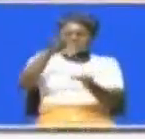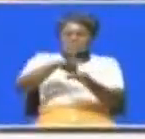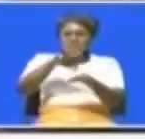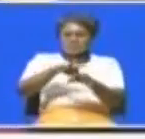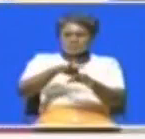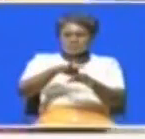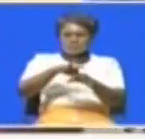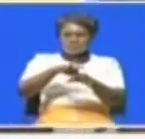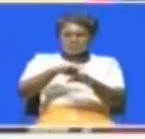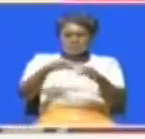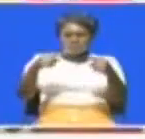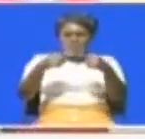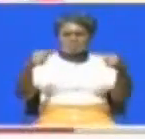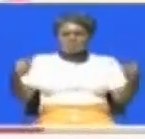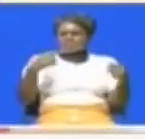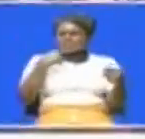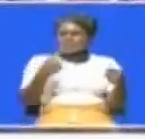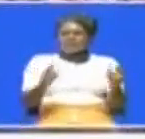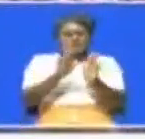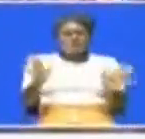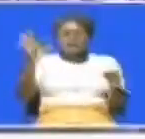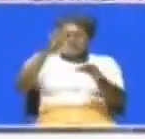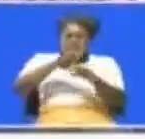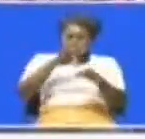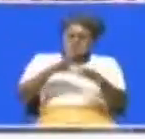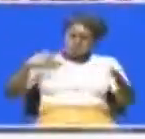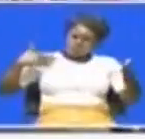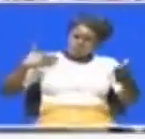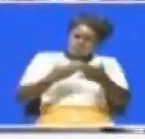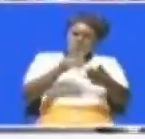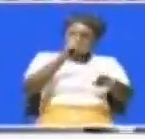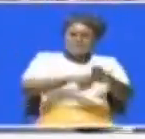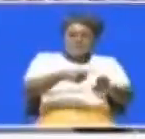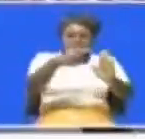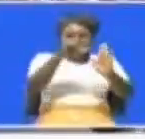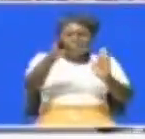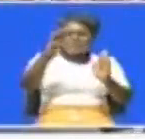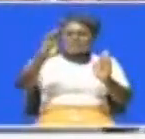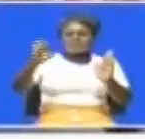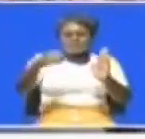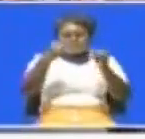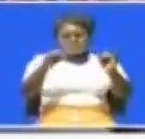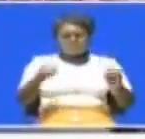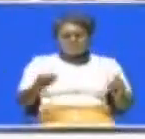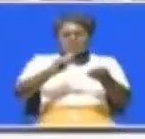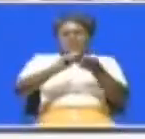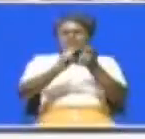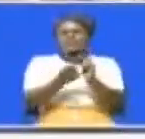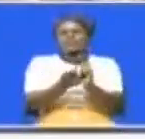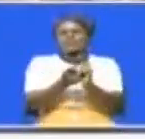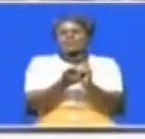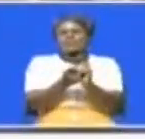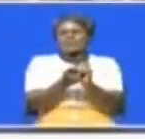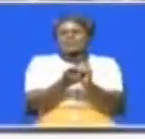on and with the opposition maintaining no election will take place until the IEBC implements changes,